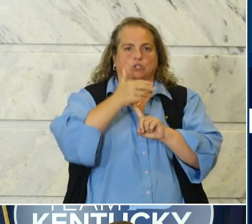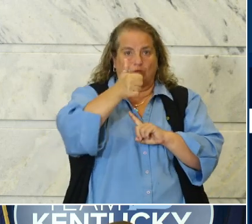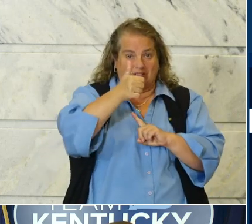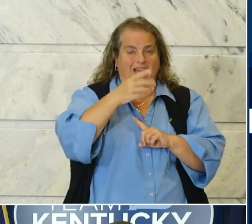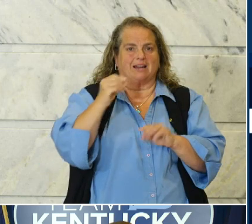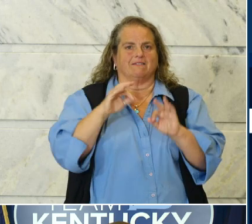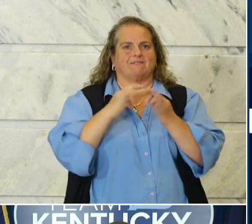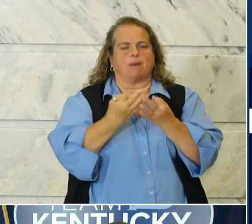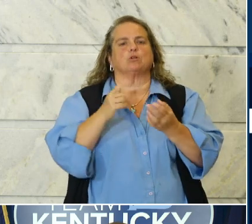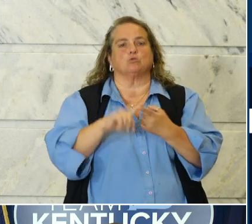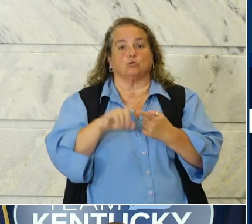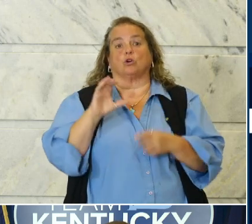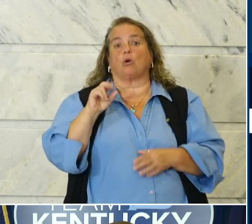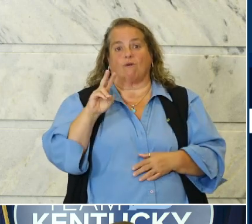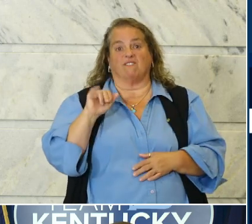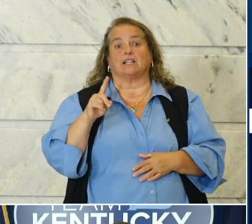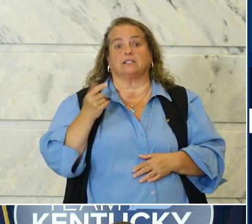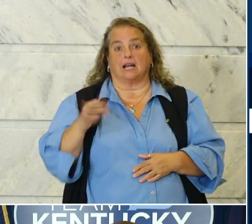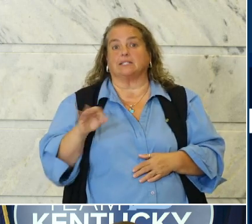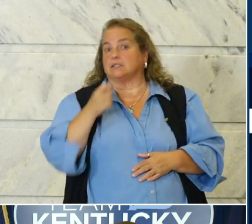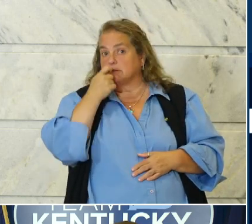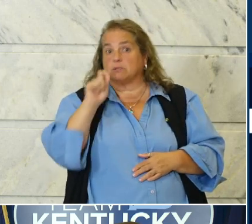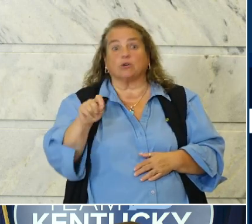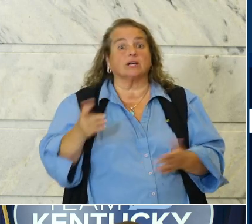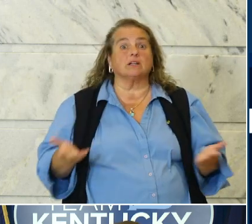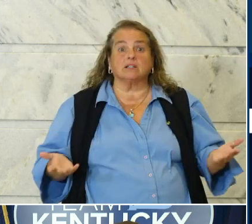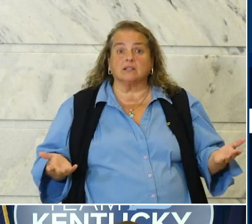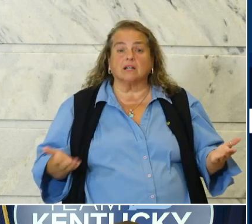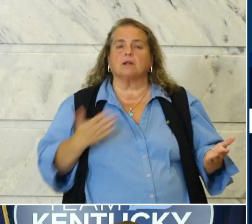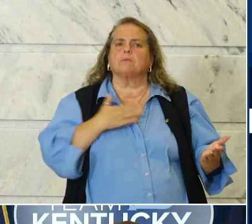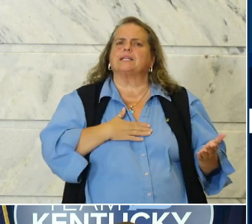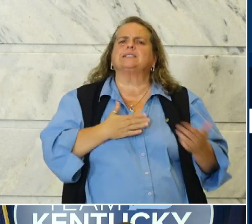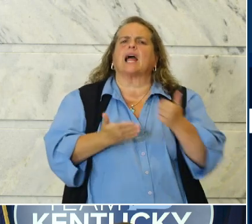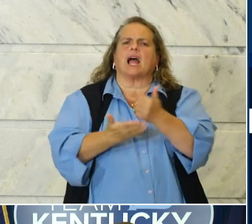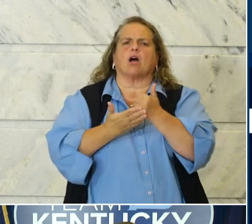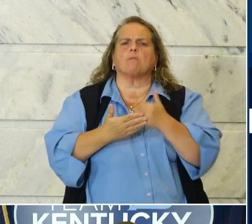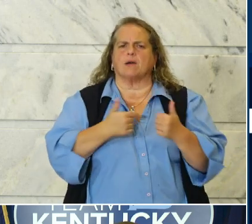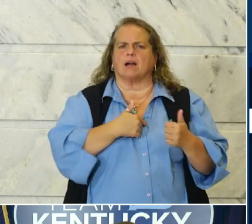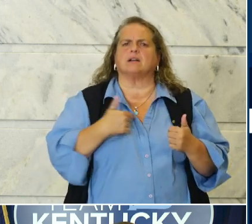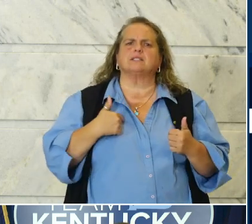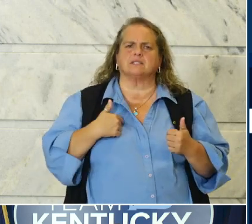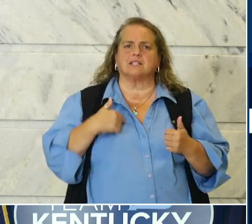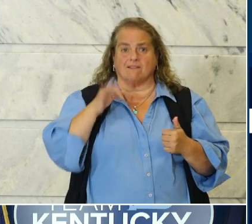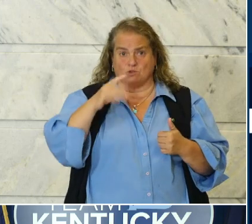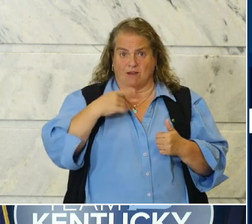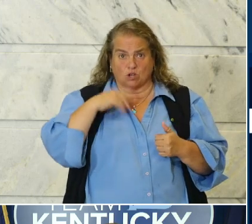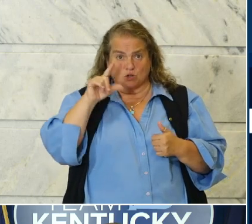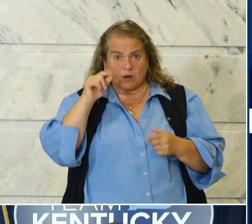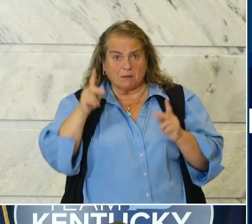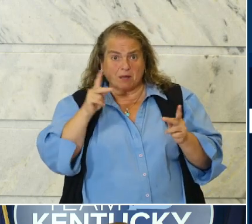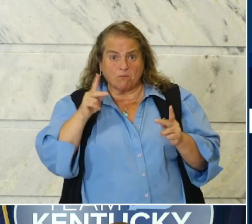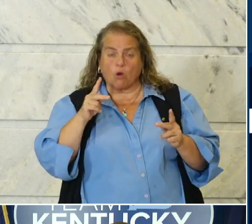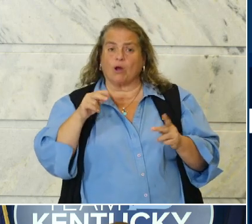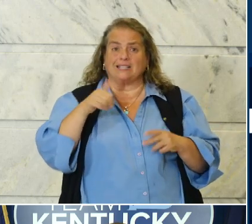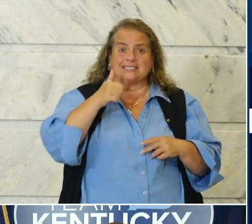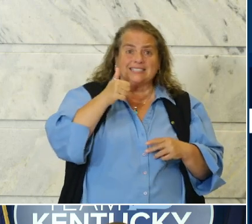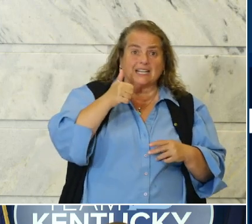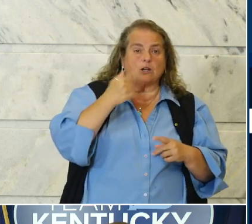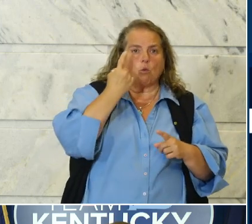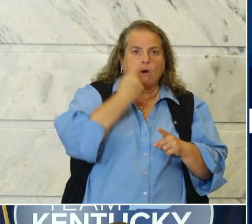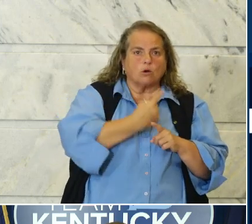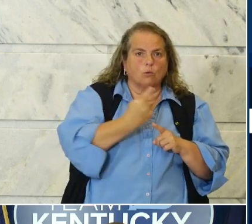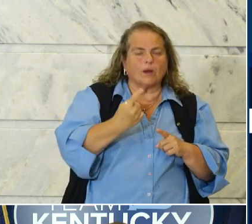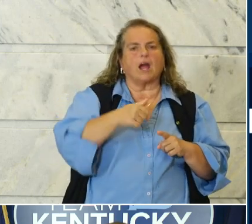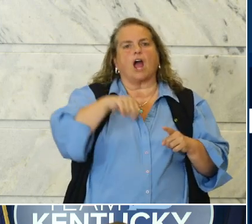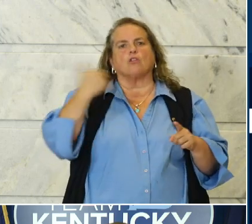to COVID-19. So please, help us out with this one. You know, if you want to have 20 people over, have 10 over 1 week, space it